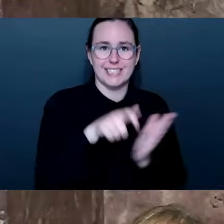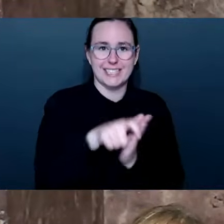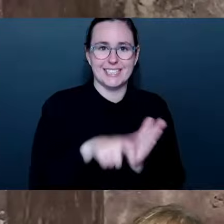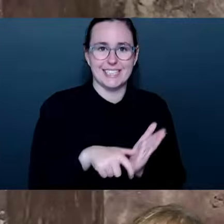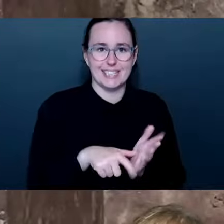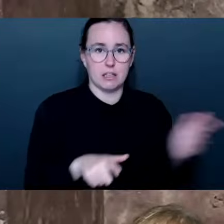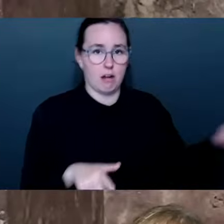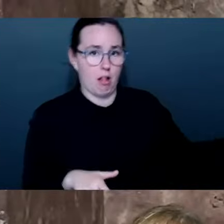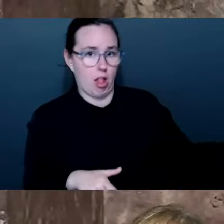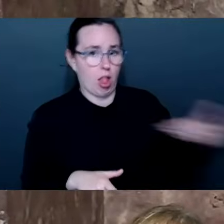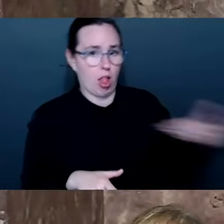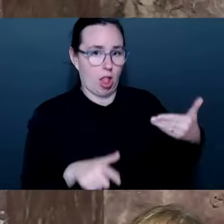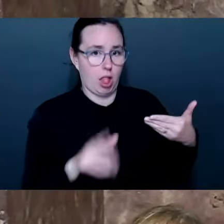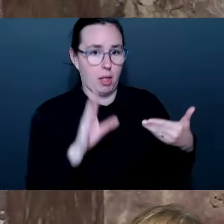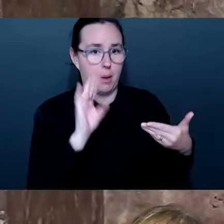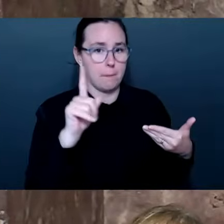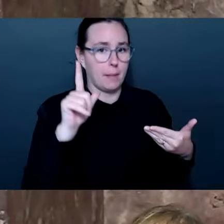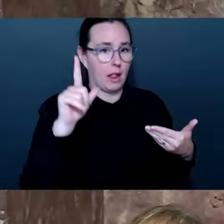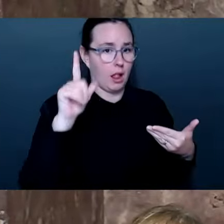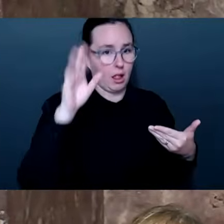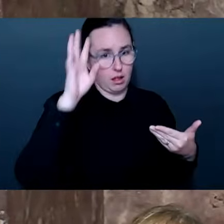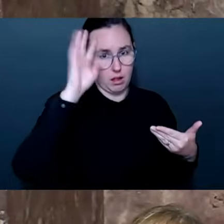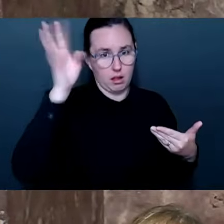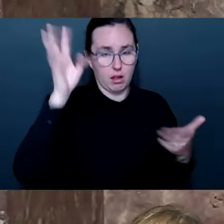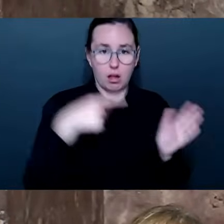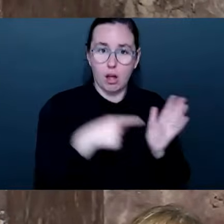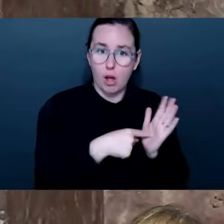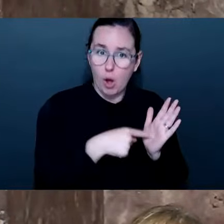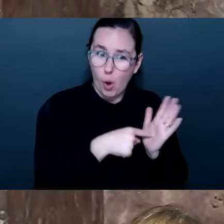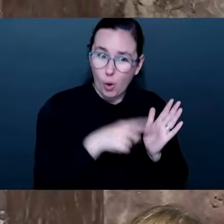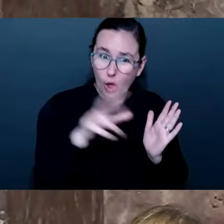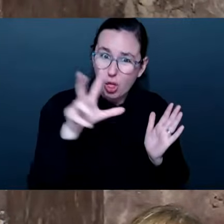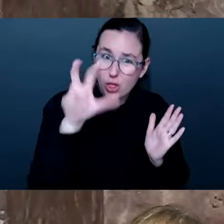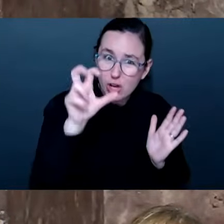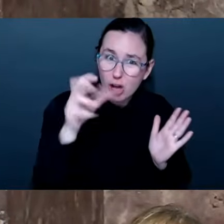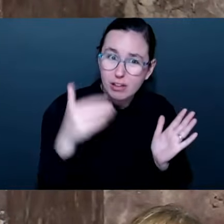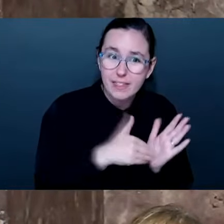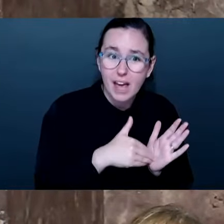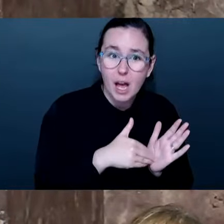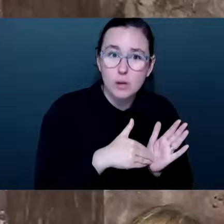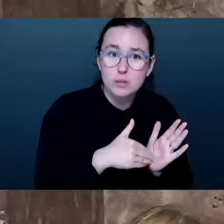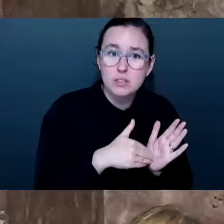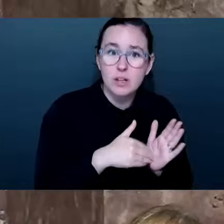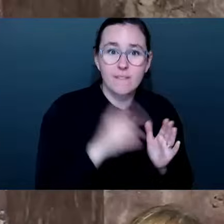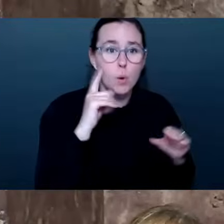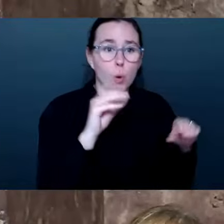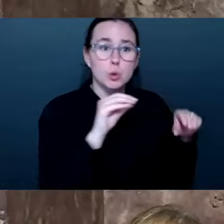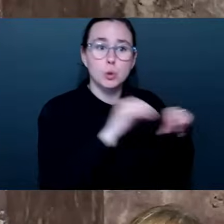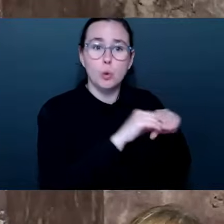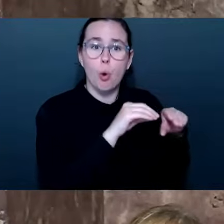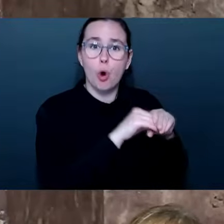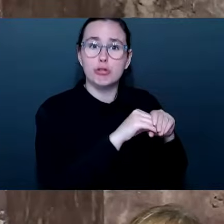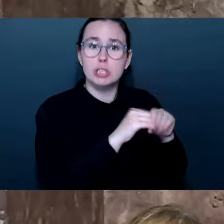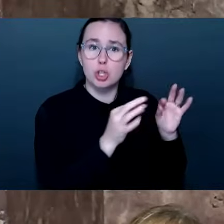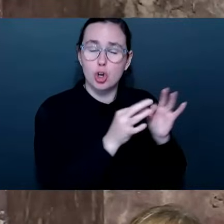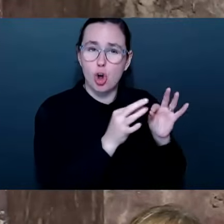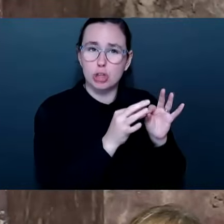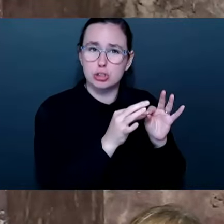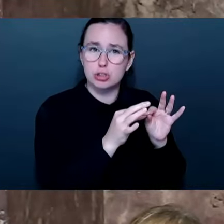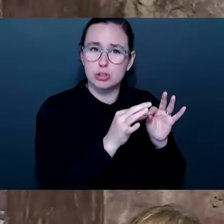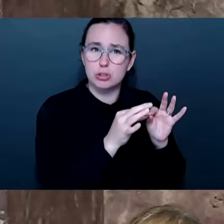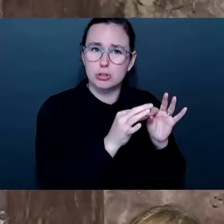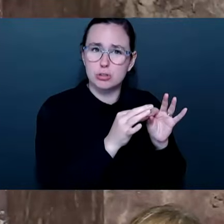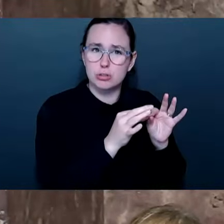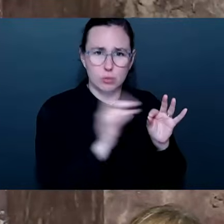$300,000 in terms of storage costs and no accountability to it and no documentation. I have made it clear that we will look at